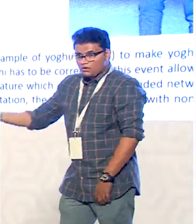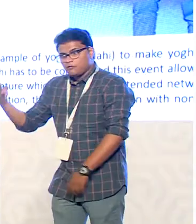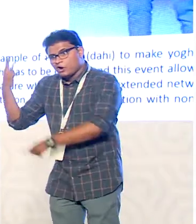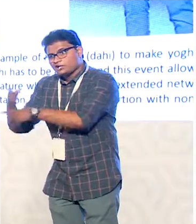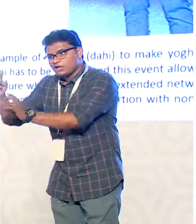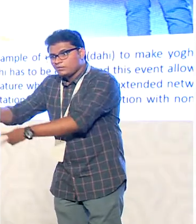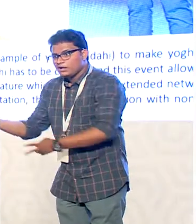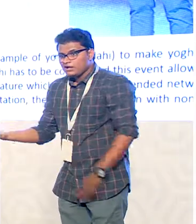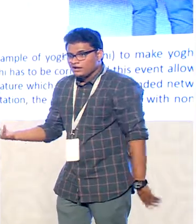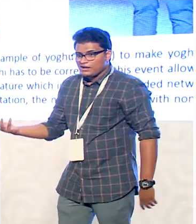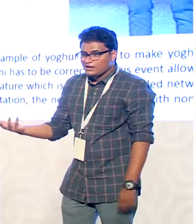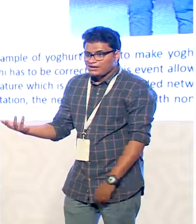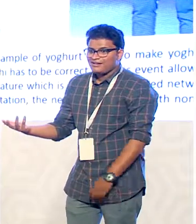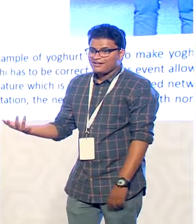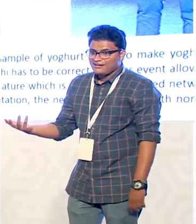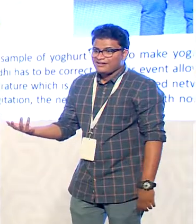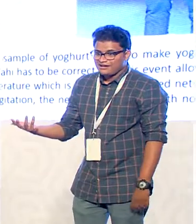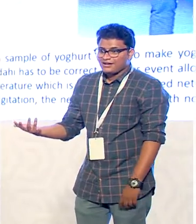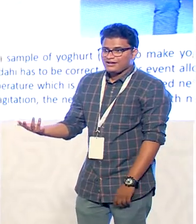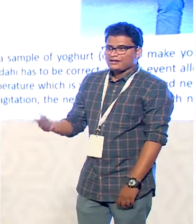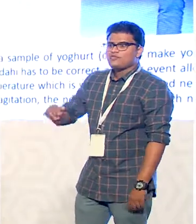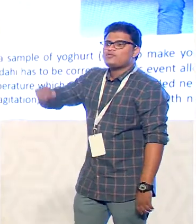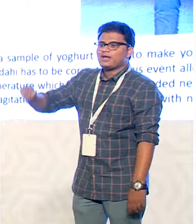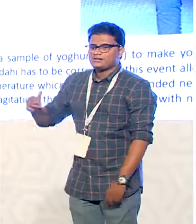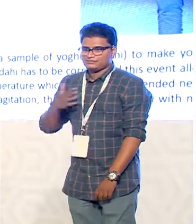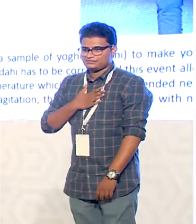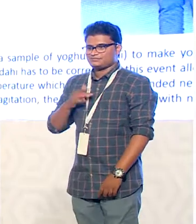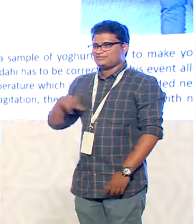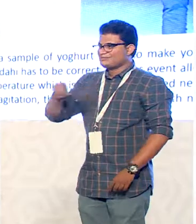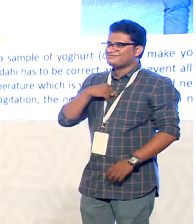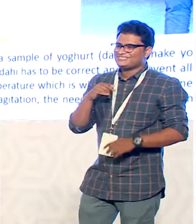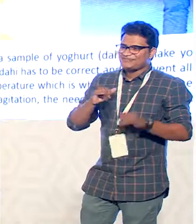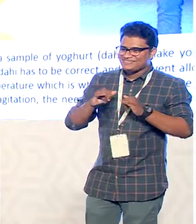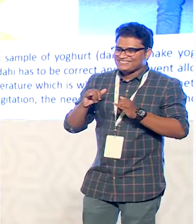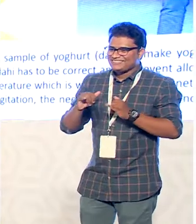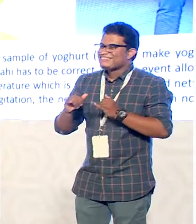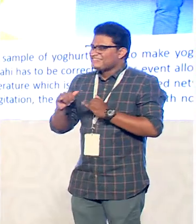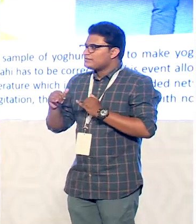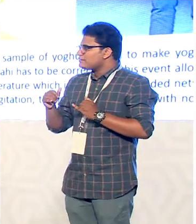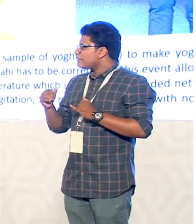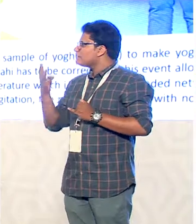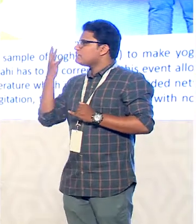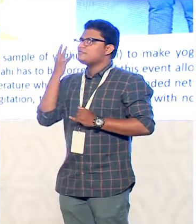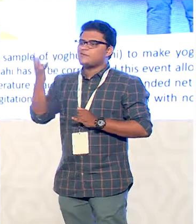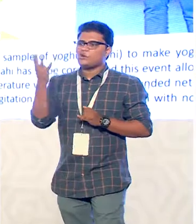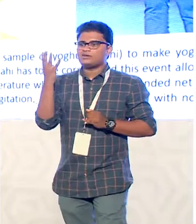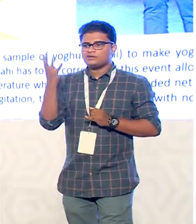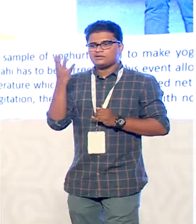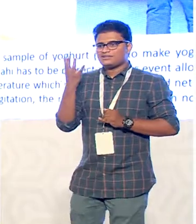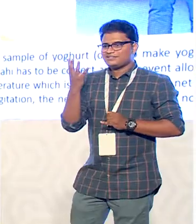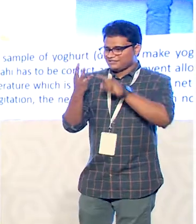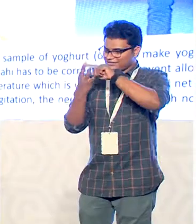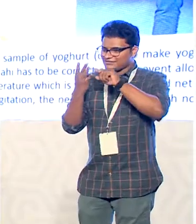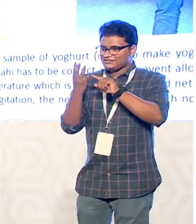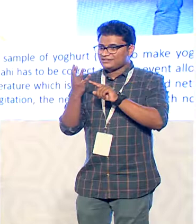the location, so that I think is what I think all the four conditions are there. Our